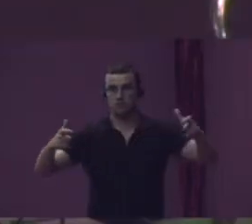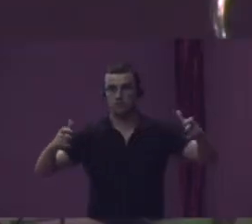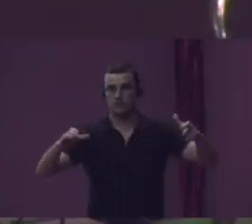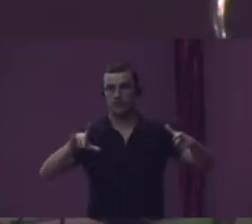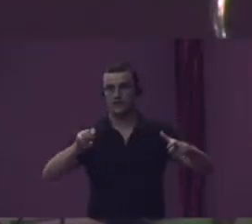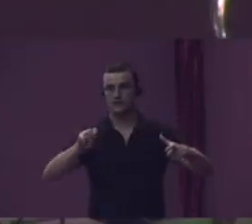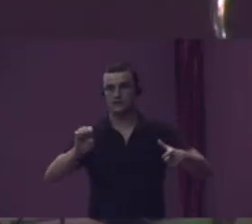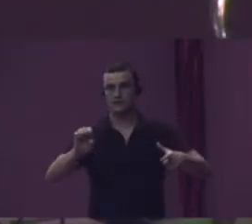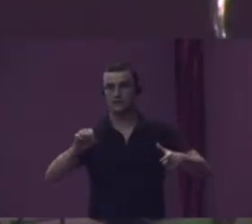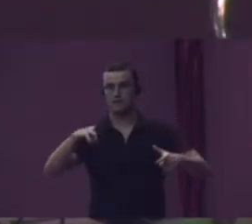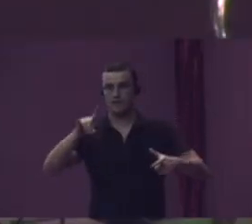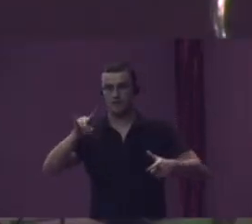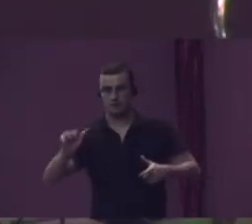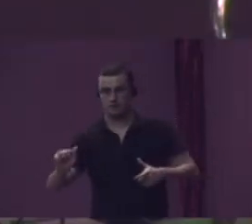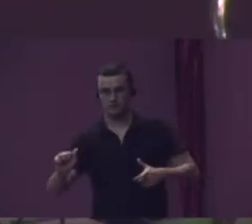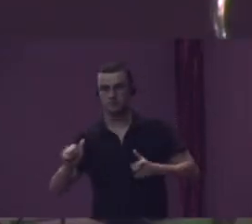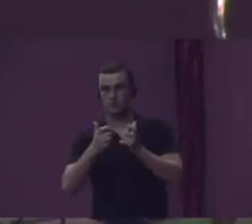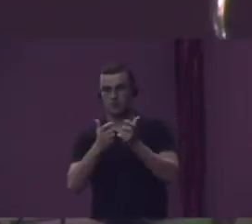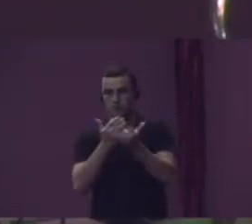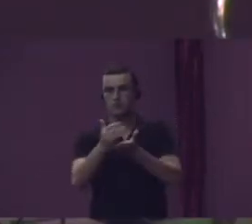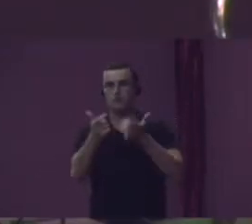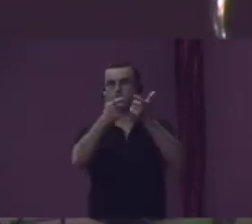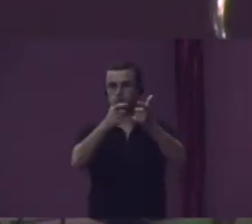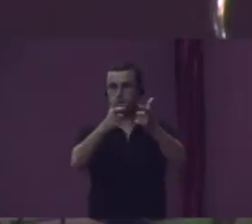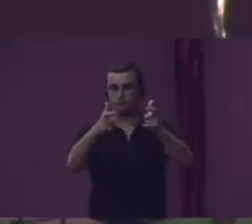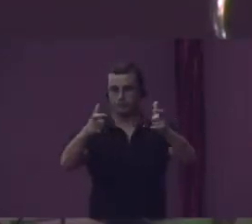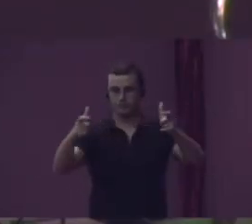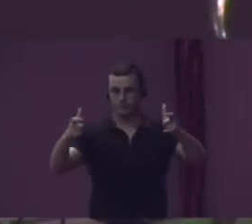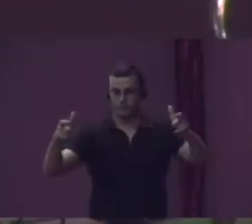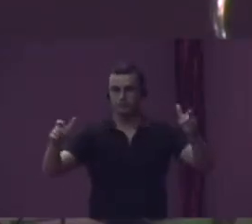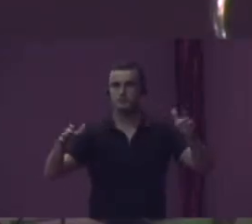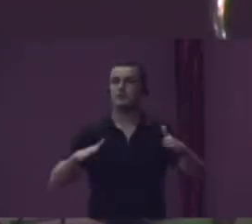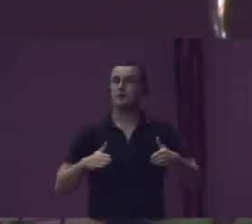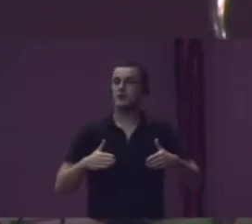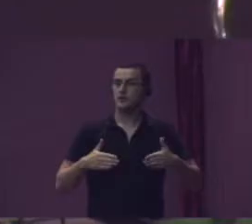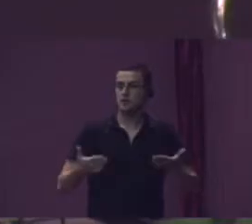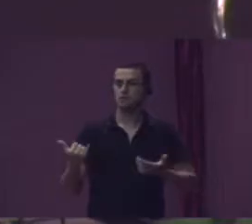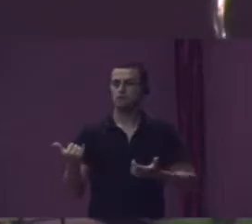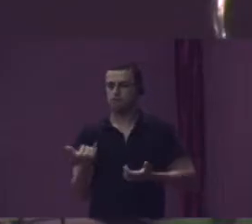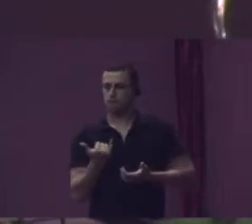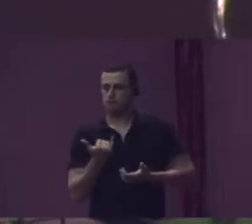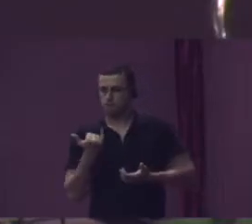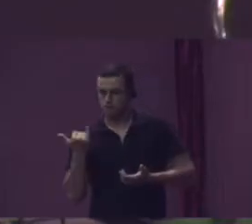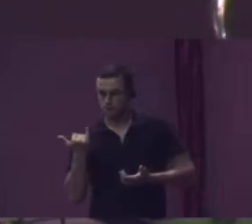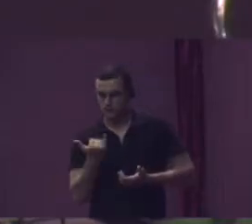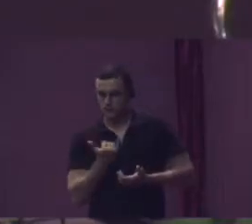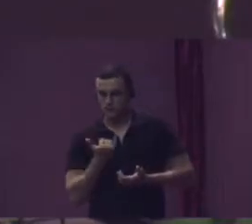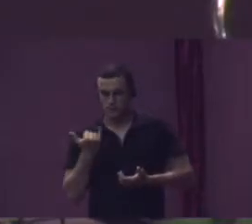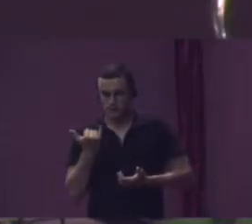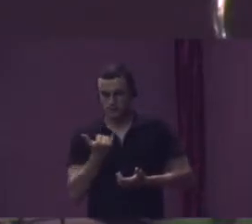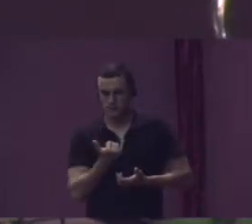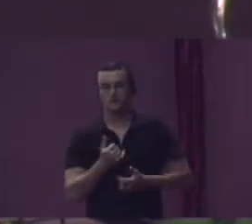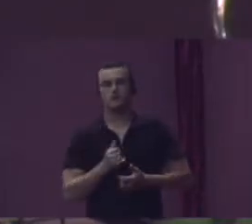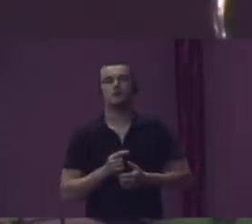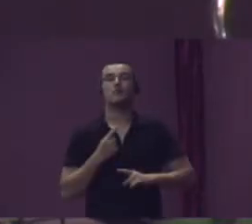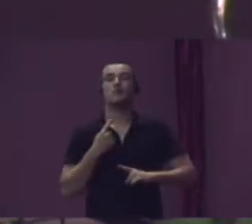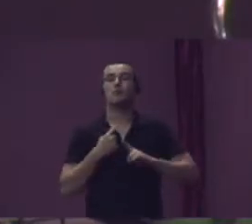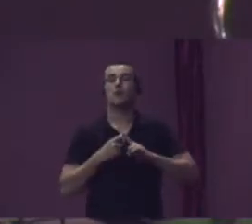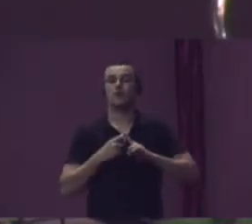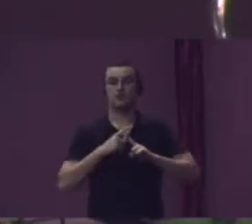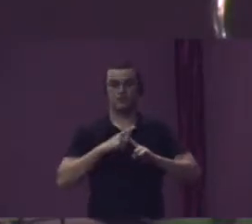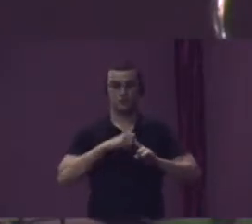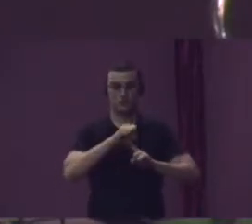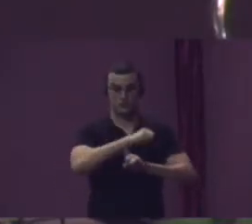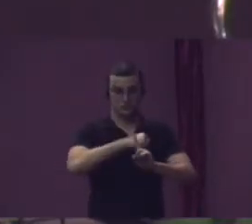in birthing in unprecedented ways. I argue that it was these kinds of social shifts that contributed toward the medicalization